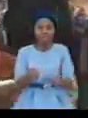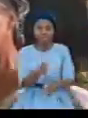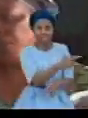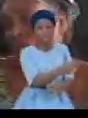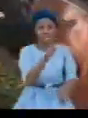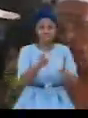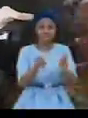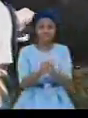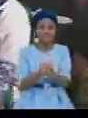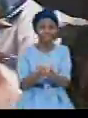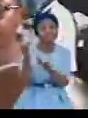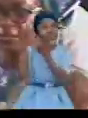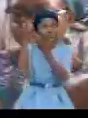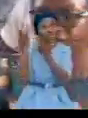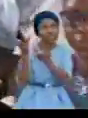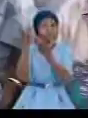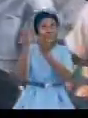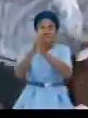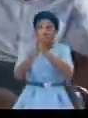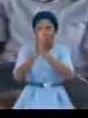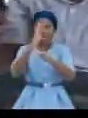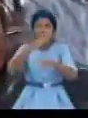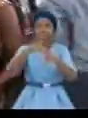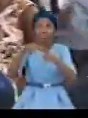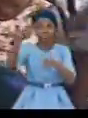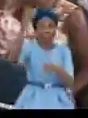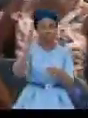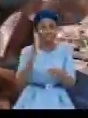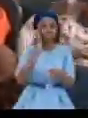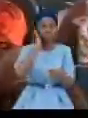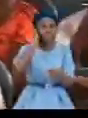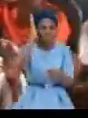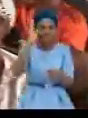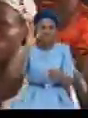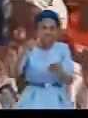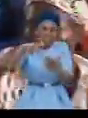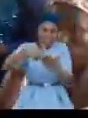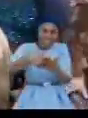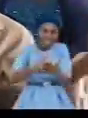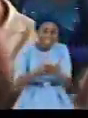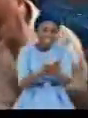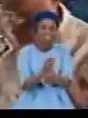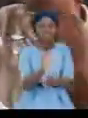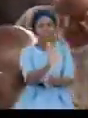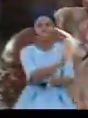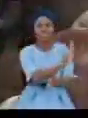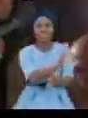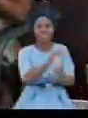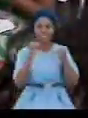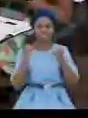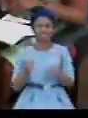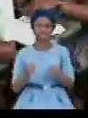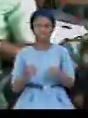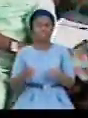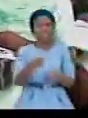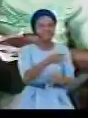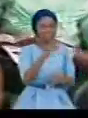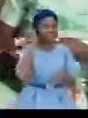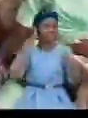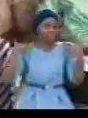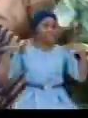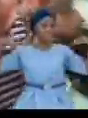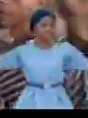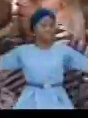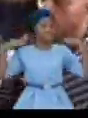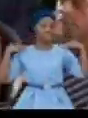shall renew their strength. They shall mount up as wings like the eagle. You will fly over